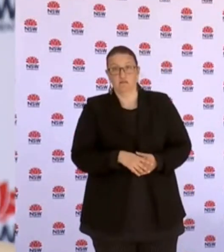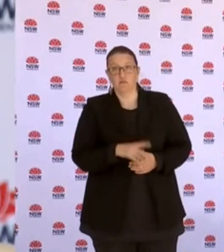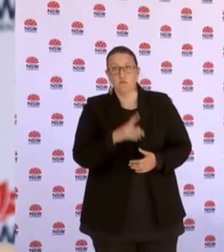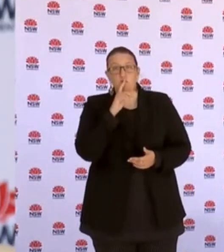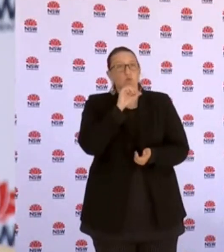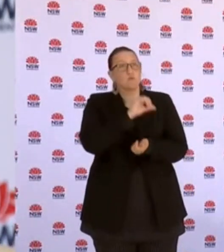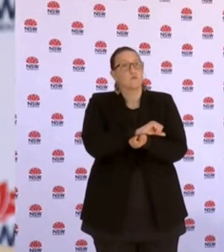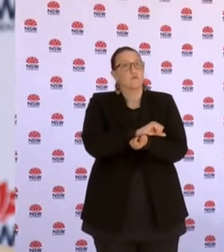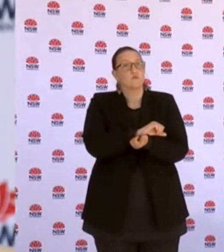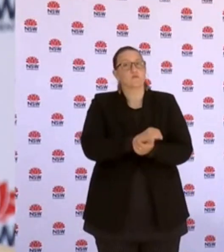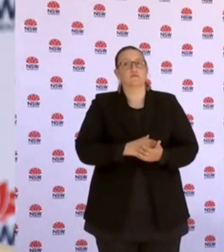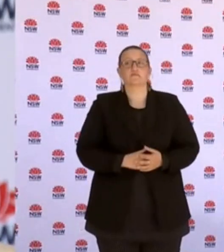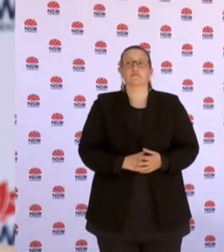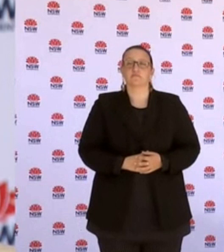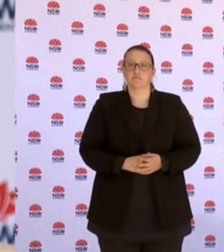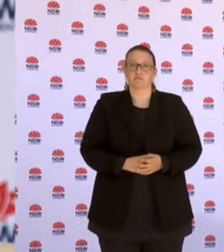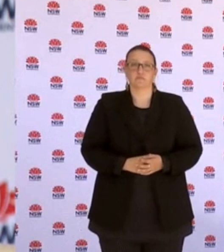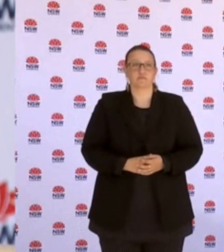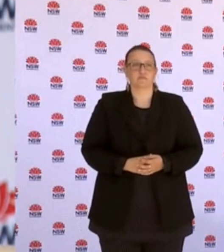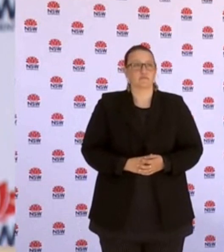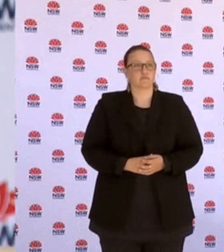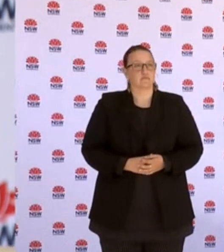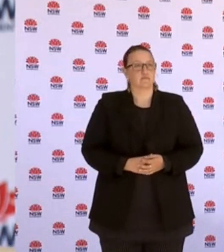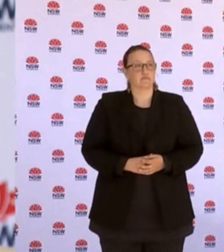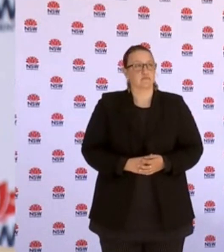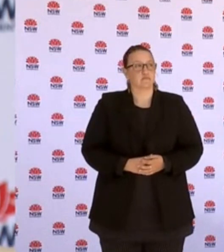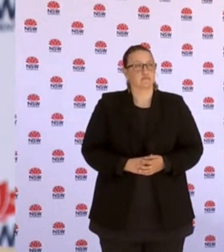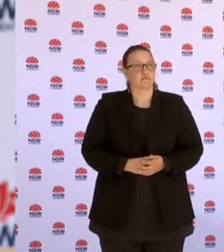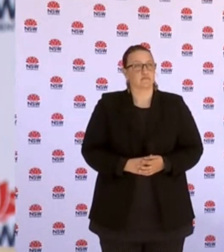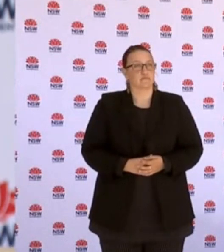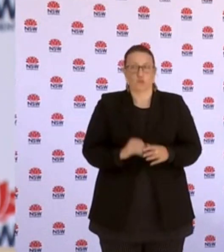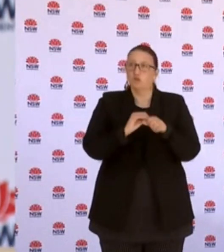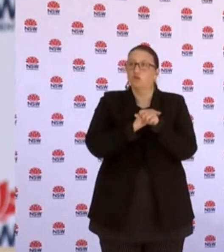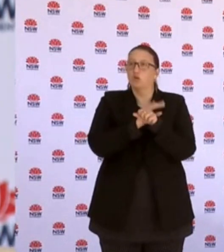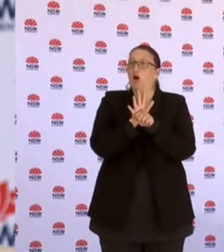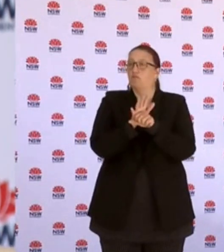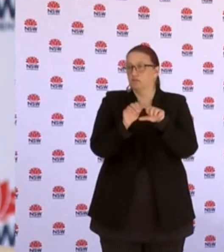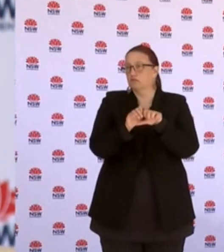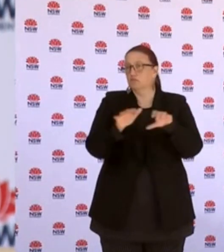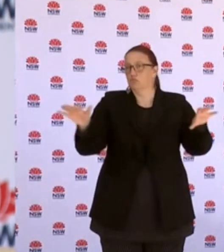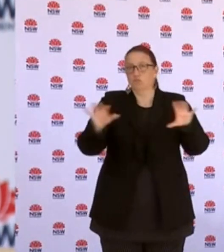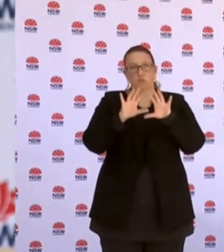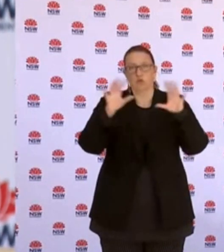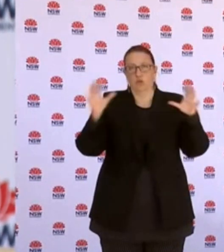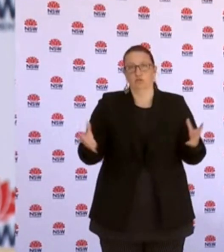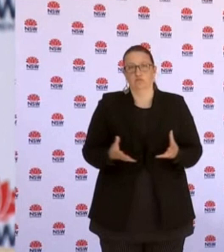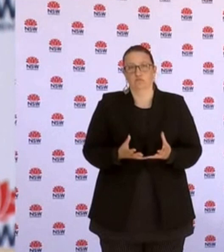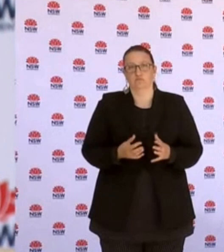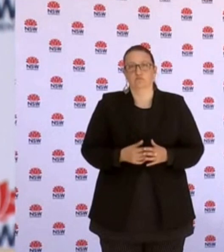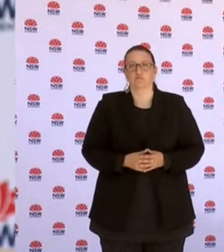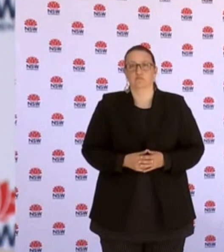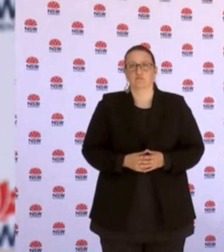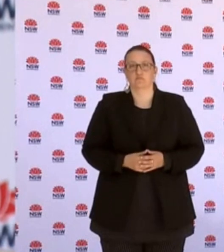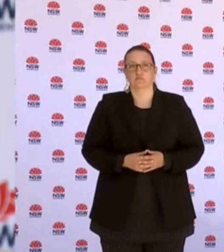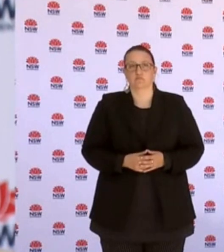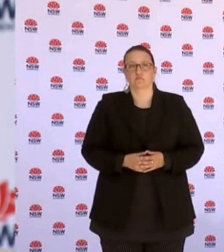whenever you put rules in place, we not only expect people to stick to the rules, but to respect the intent of the rules as well. And this has stood